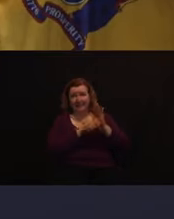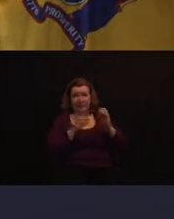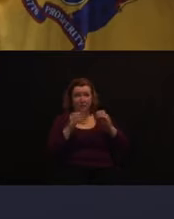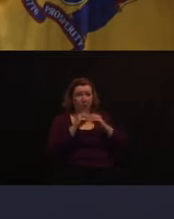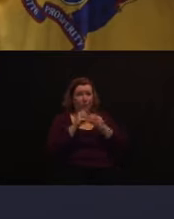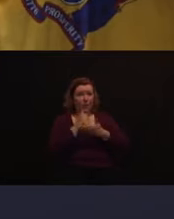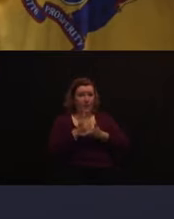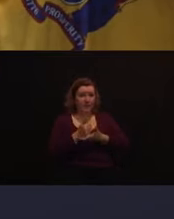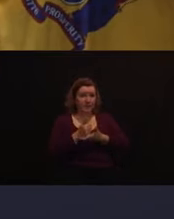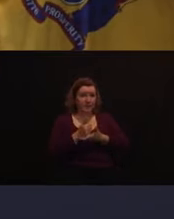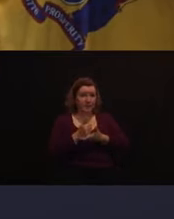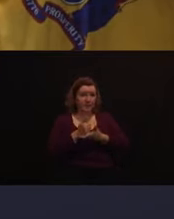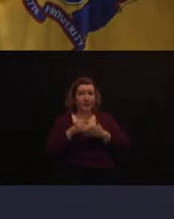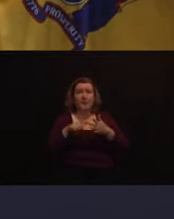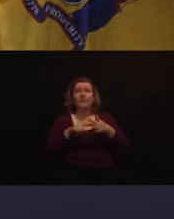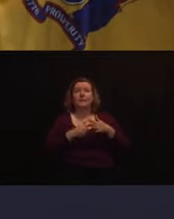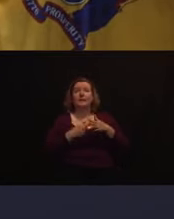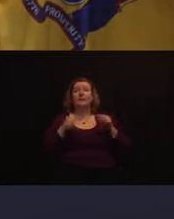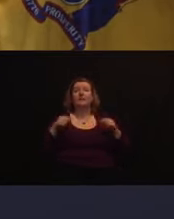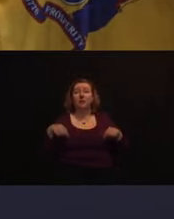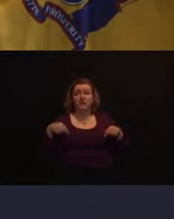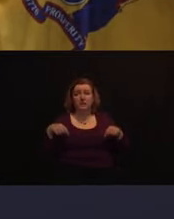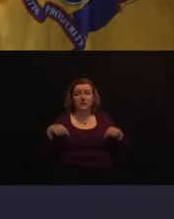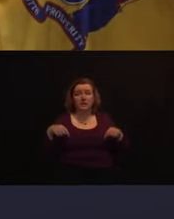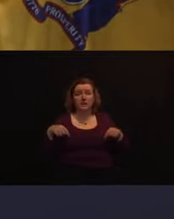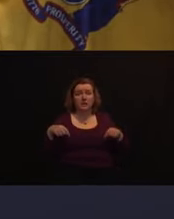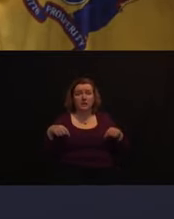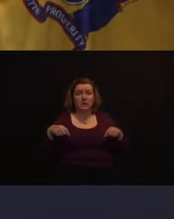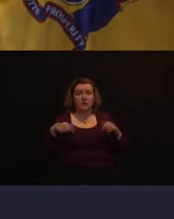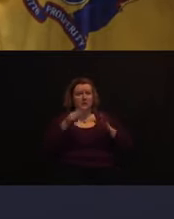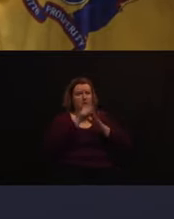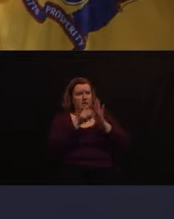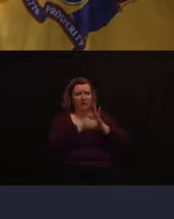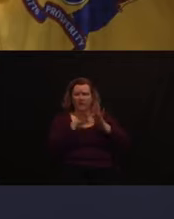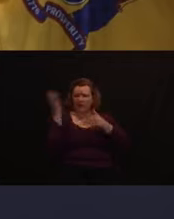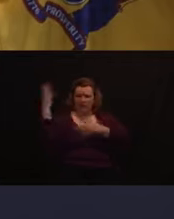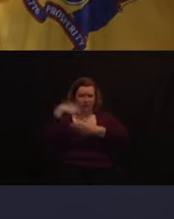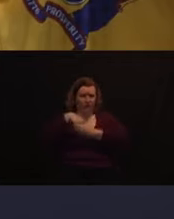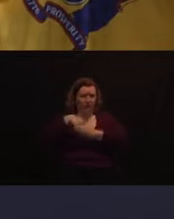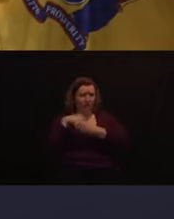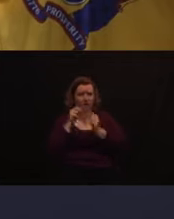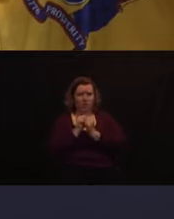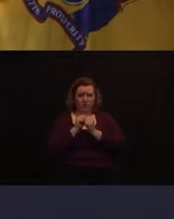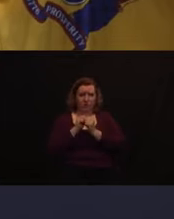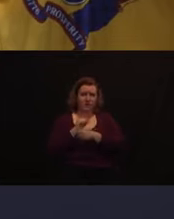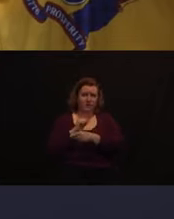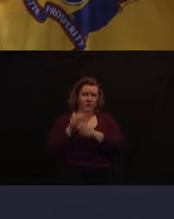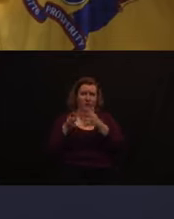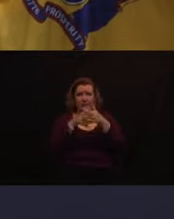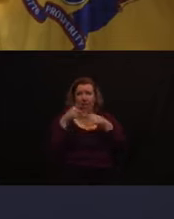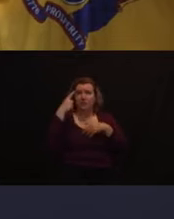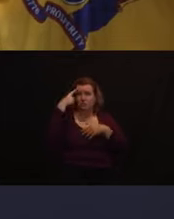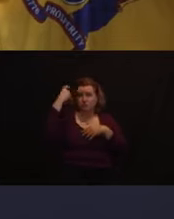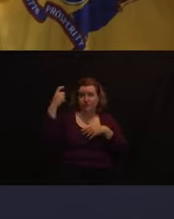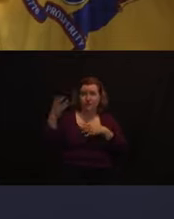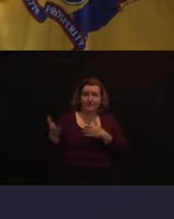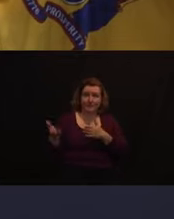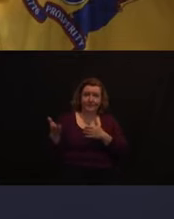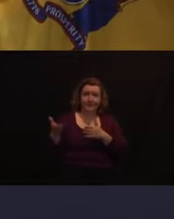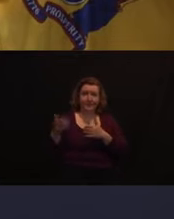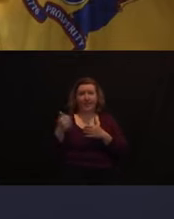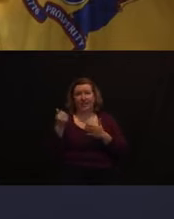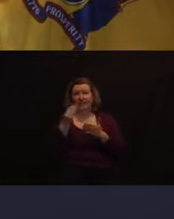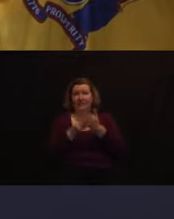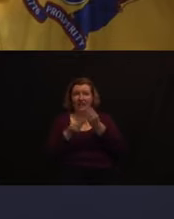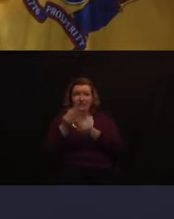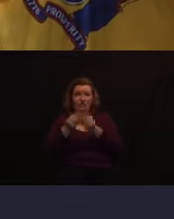know, at the beginning of this, long before I got here, was very involved. But I'm not aware of any other financial discussions as it